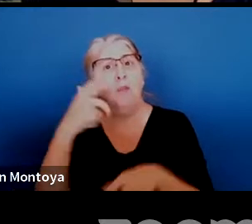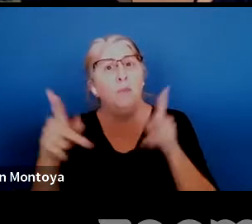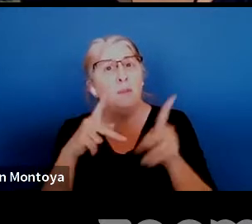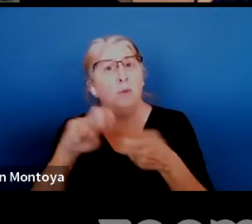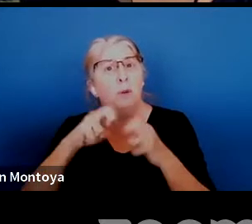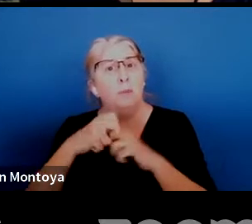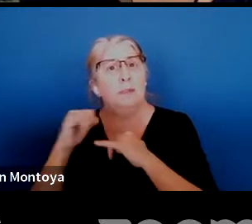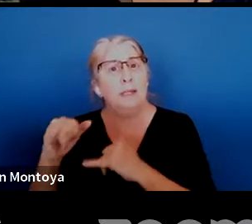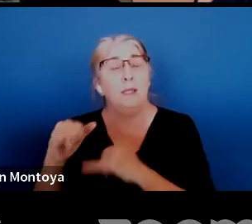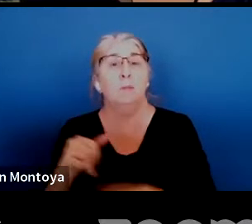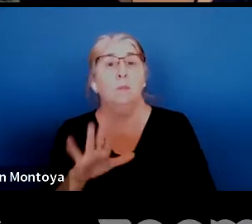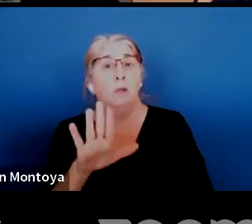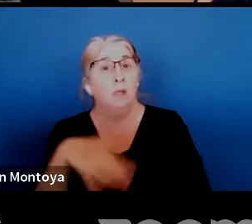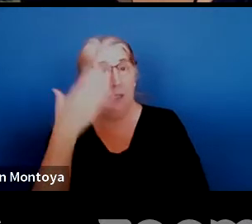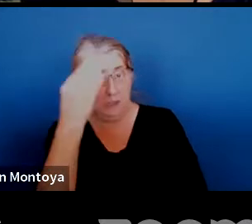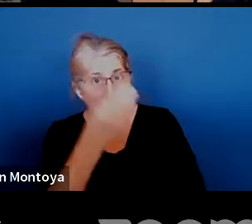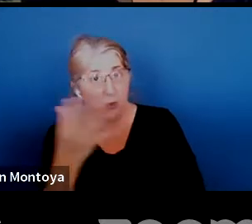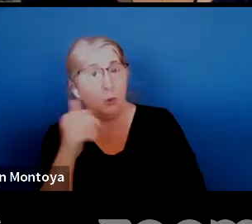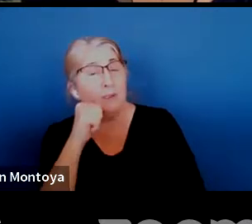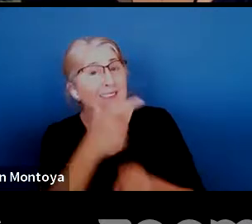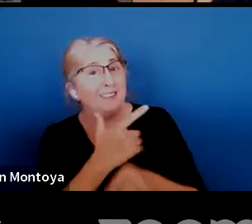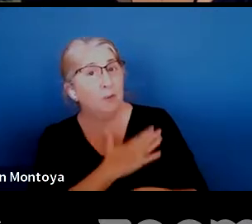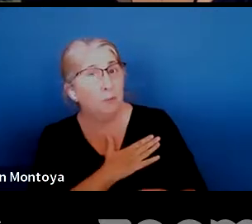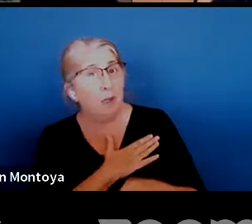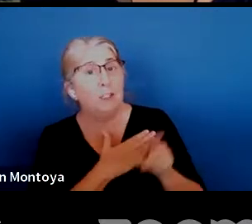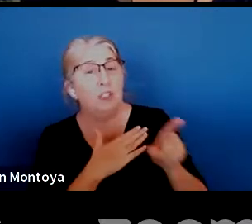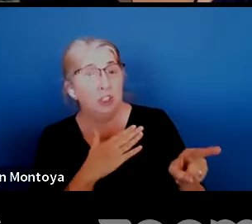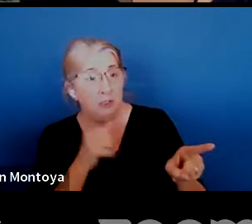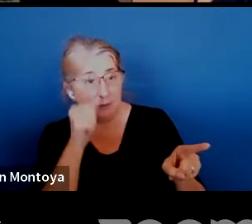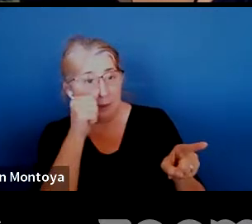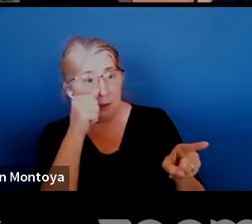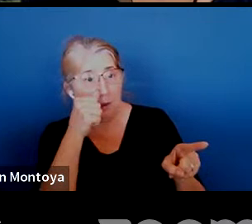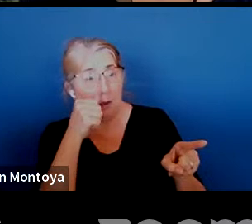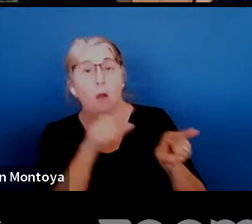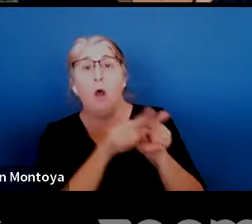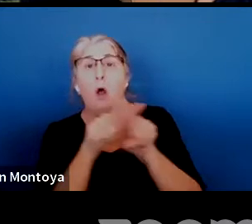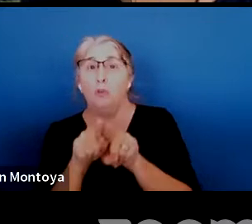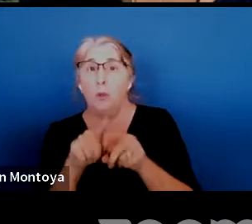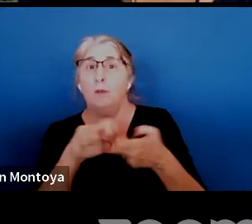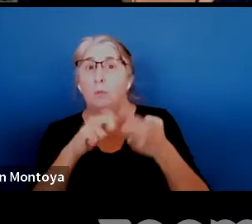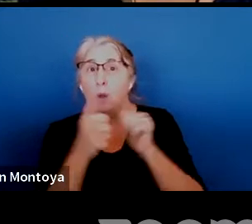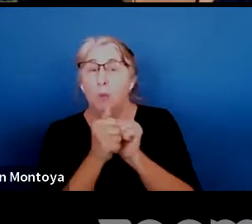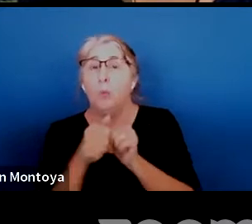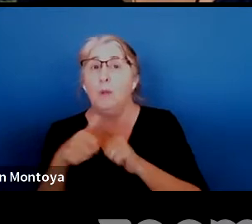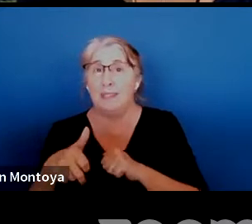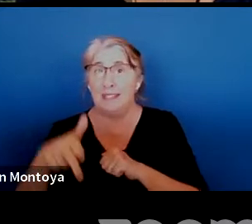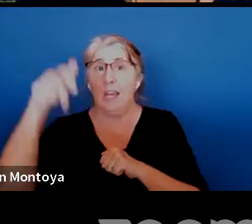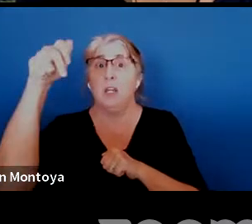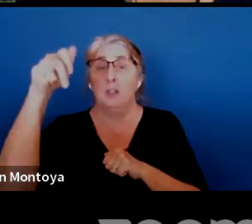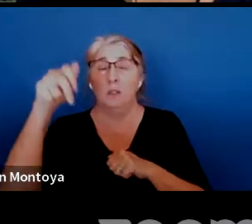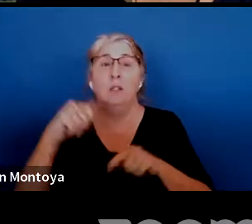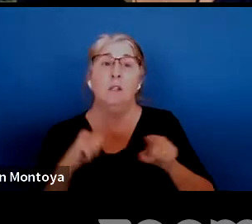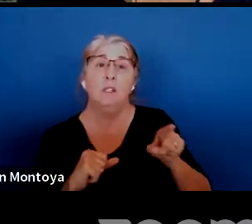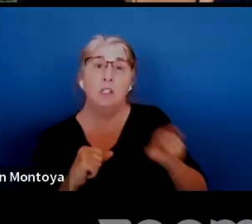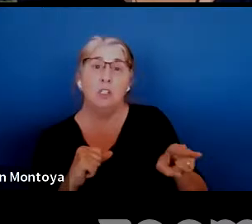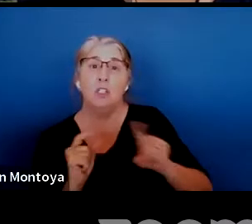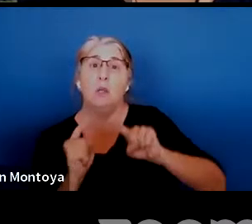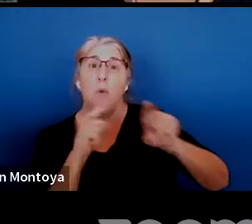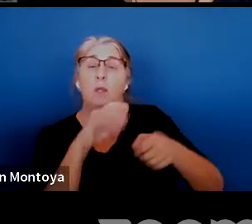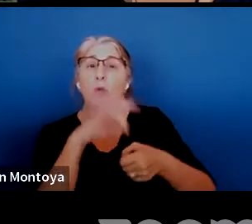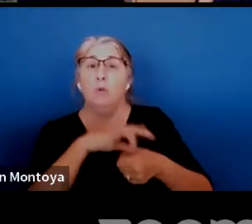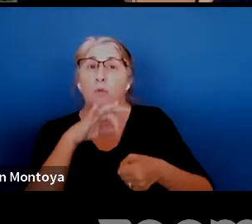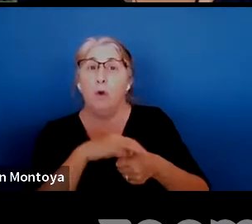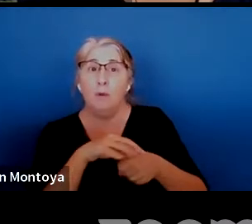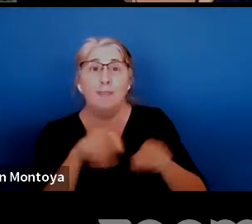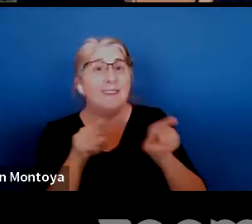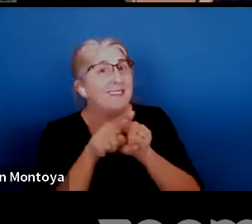In fact, my sister, who also had problems with stairs, she went to vote as well